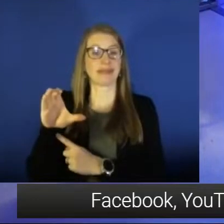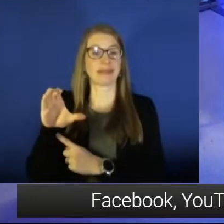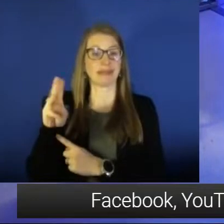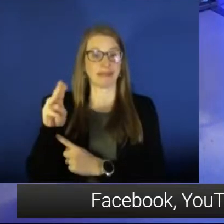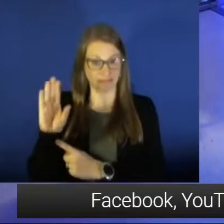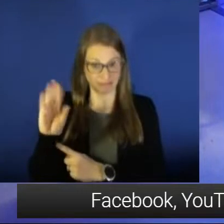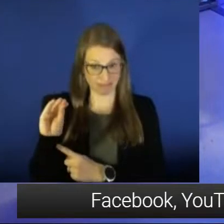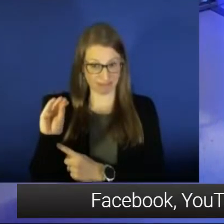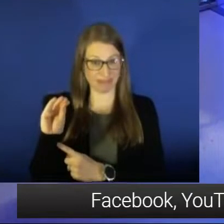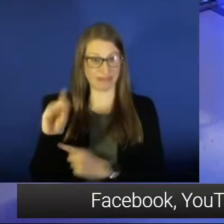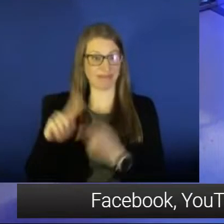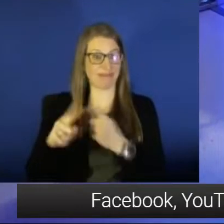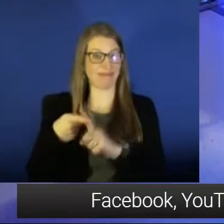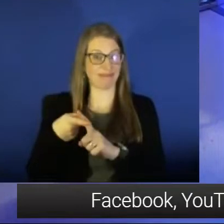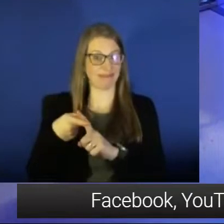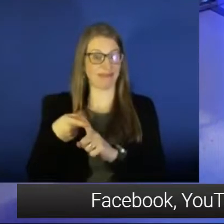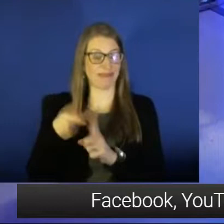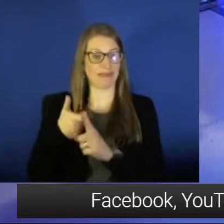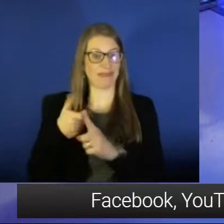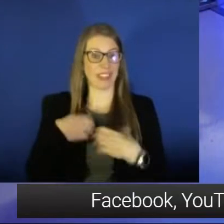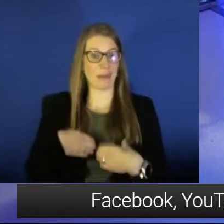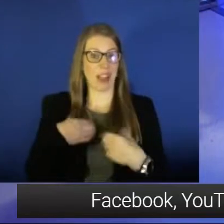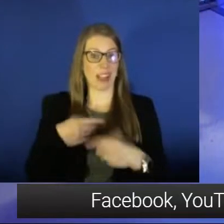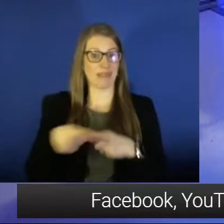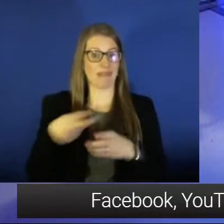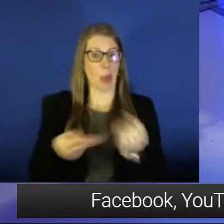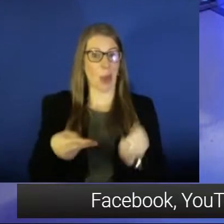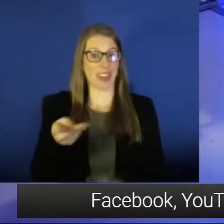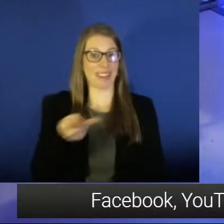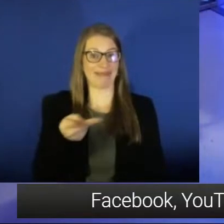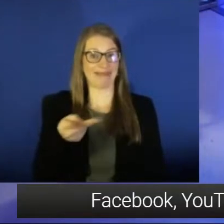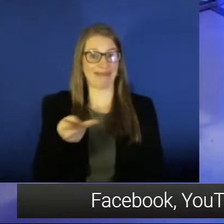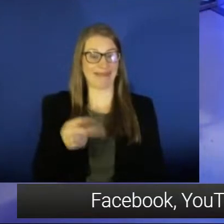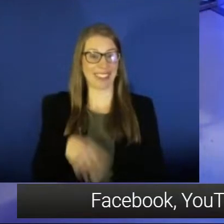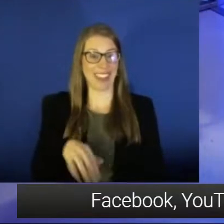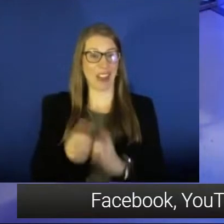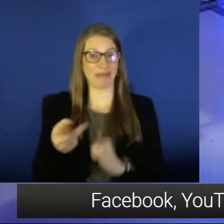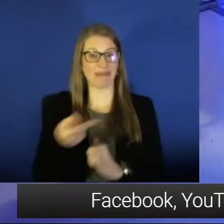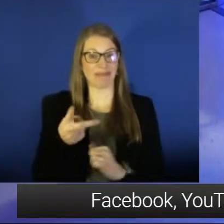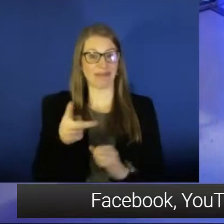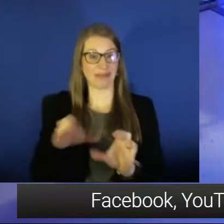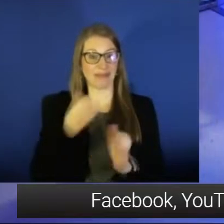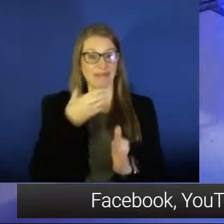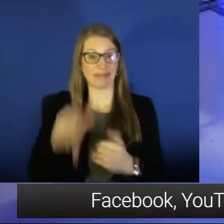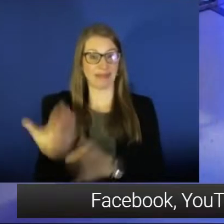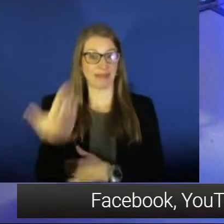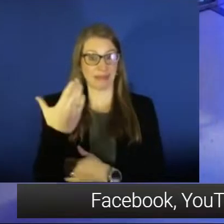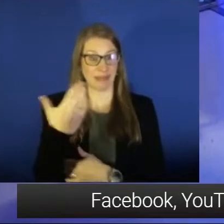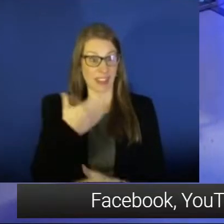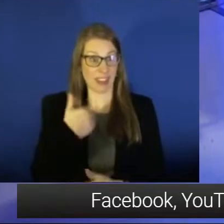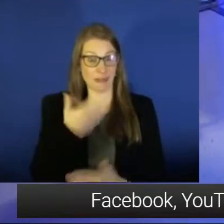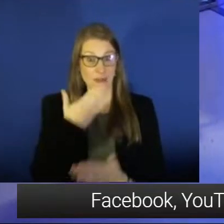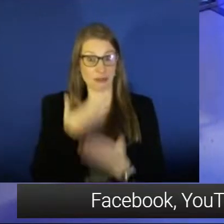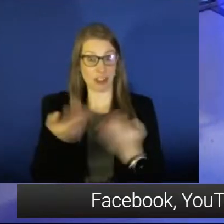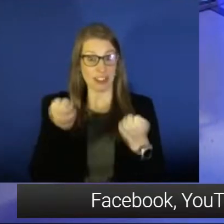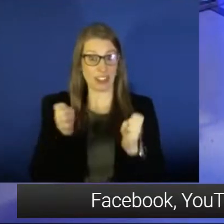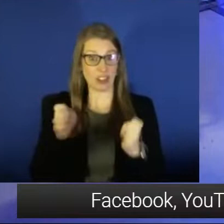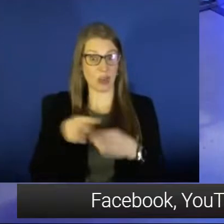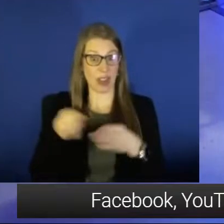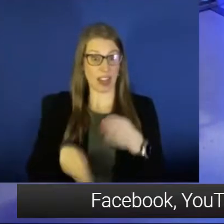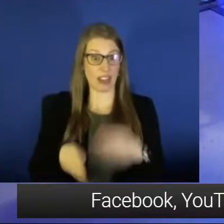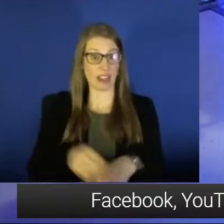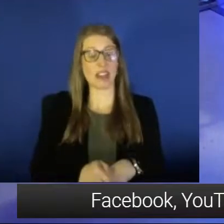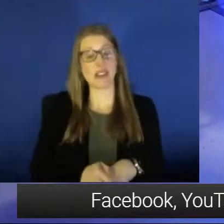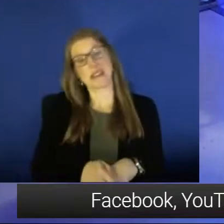He's also a pulmonologist. How are you guys doing today? Good. Fine. Good. You guys have a nice Easter weekend? We did. Relaxing? Yeah, a little wet, a little